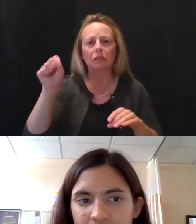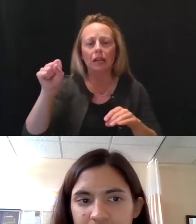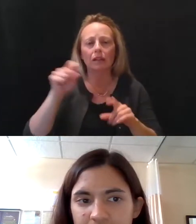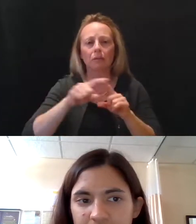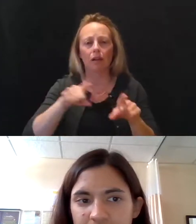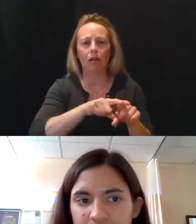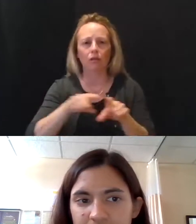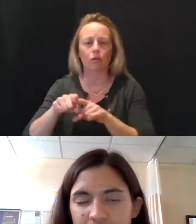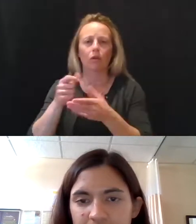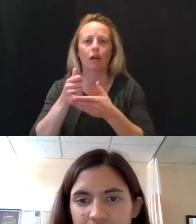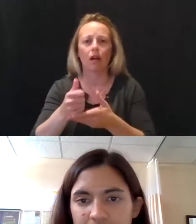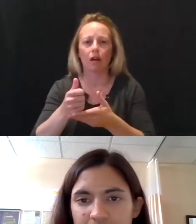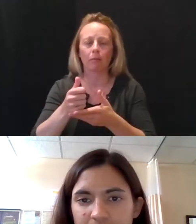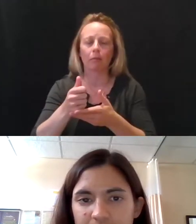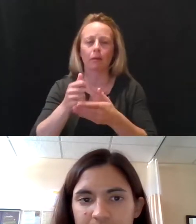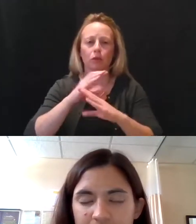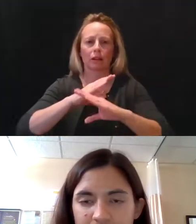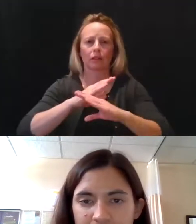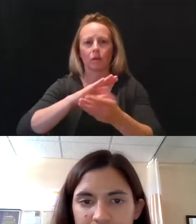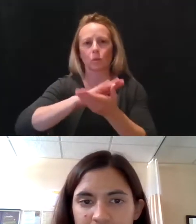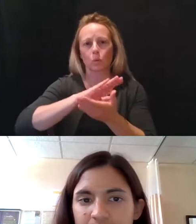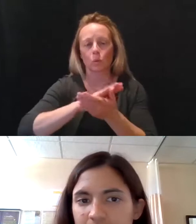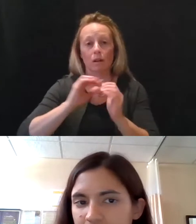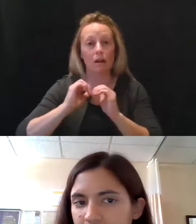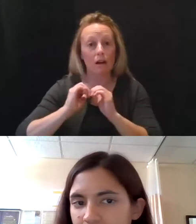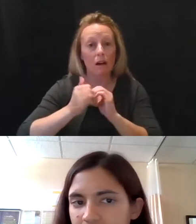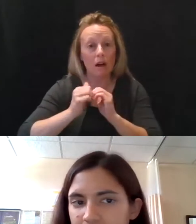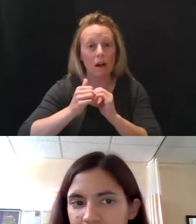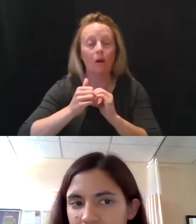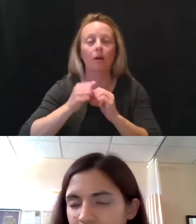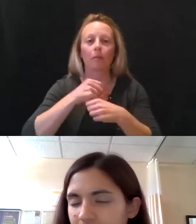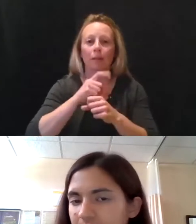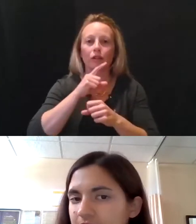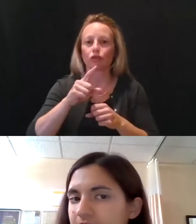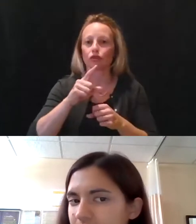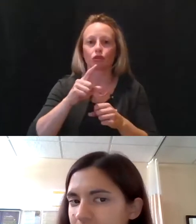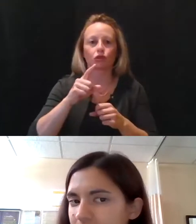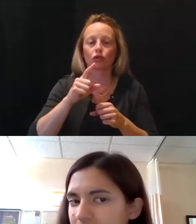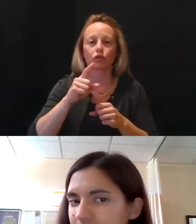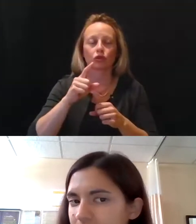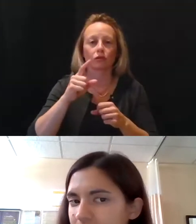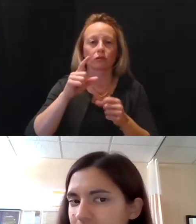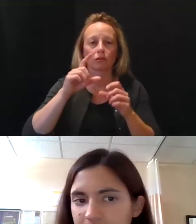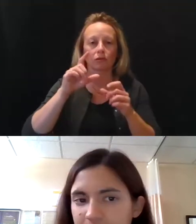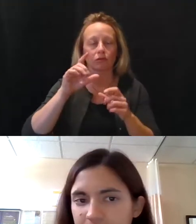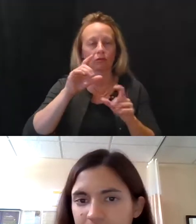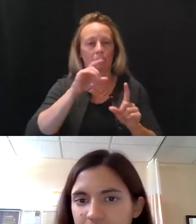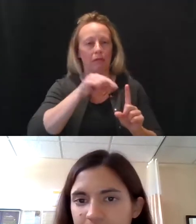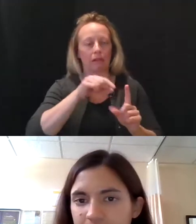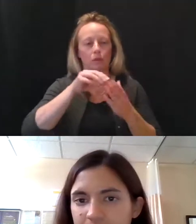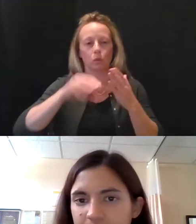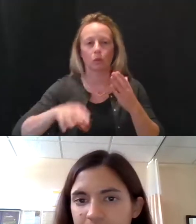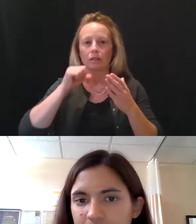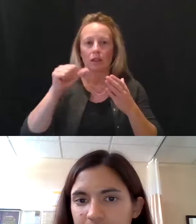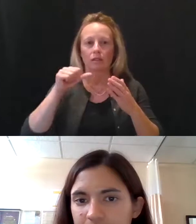helping protect their child's school by ensuring that their child does not take the virus with them when they enter the school.